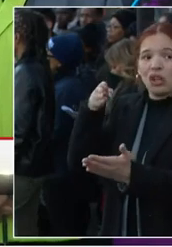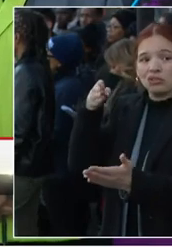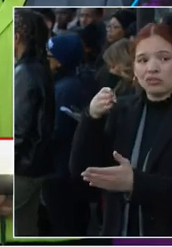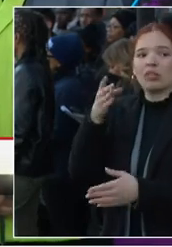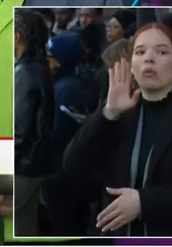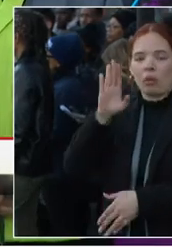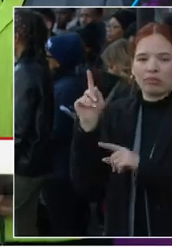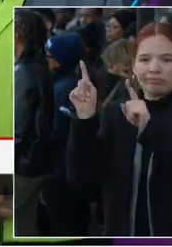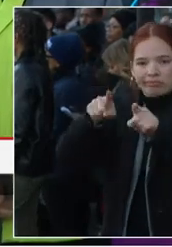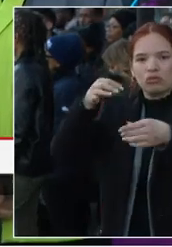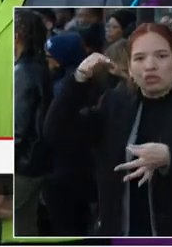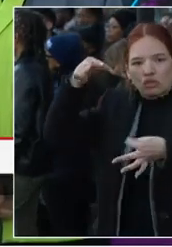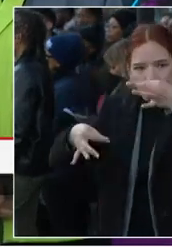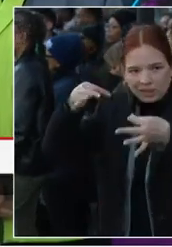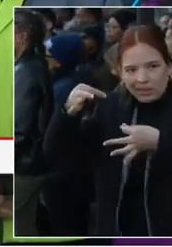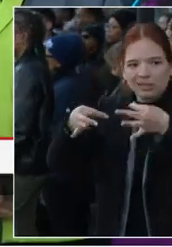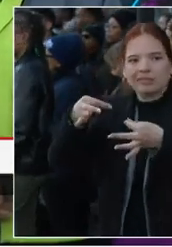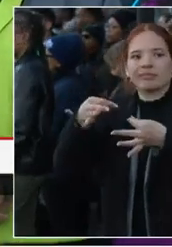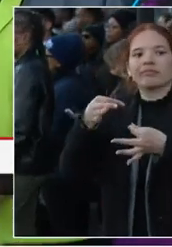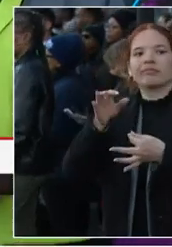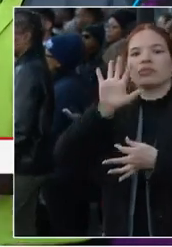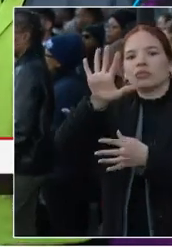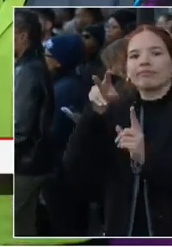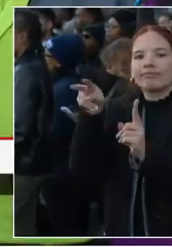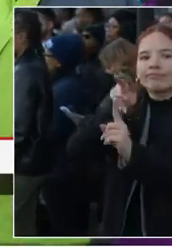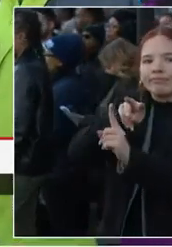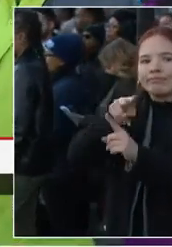to present his side of the case.